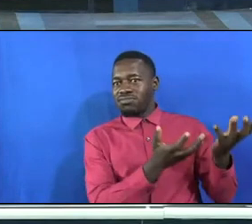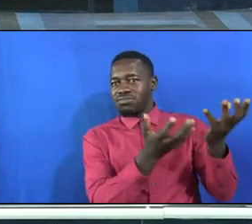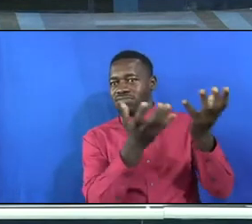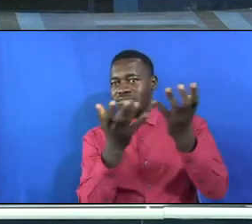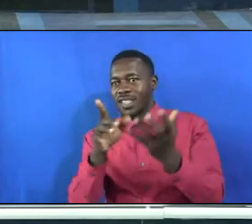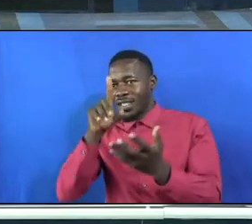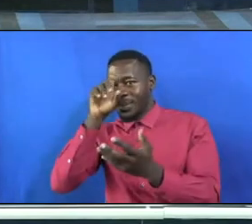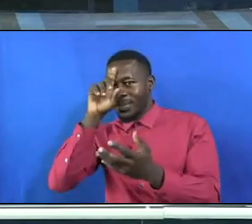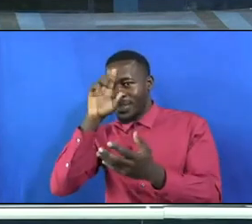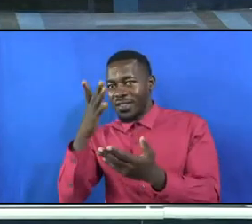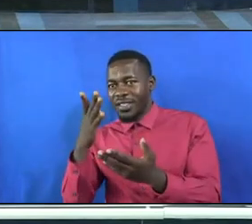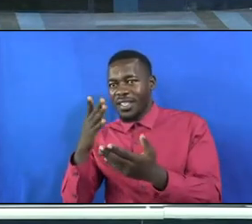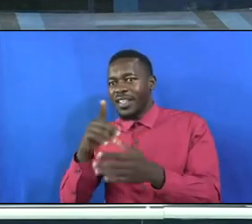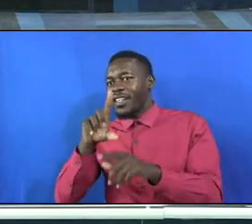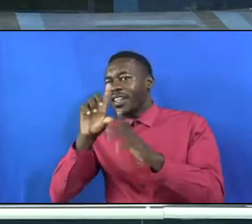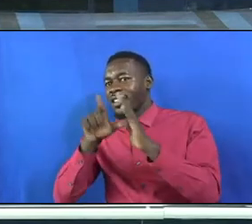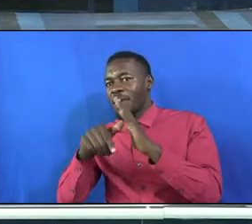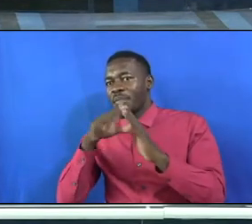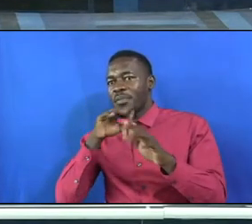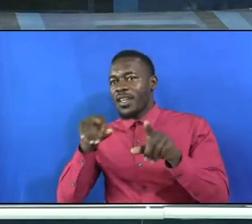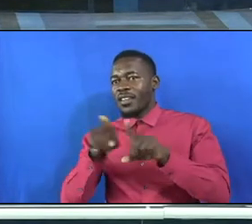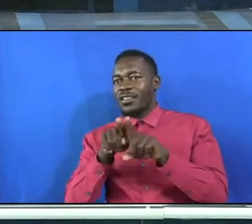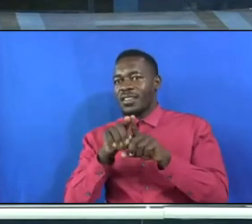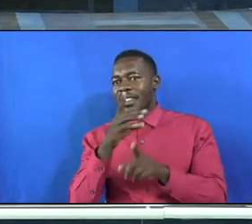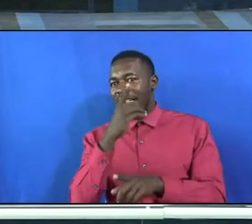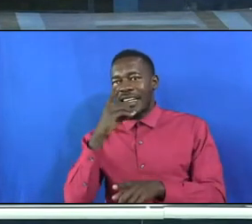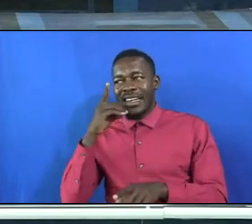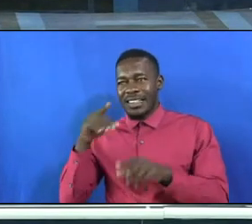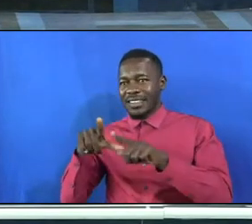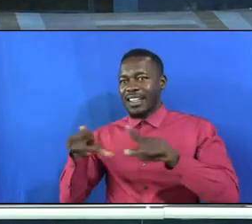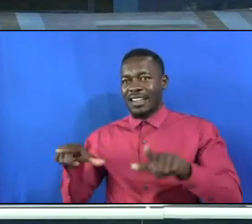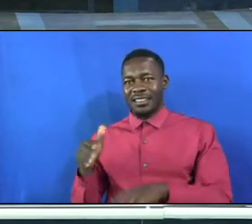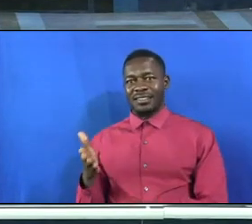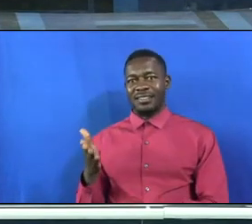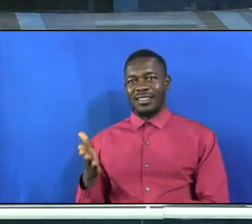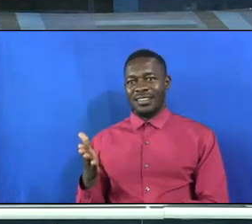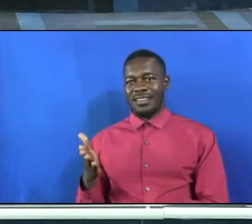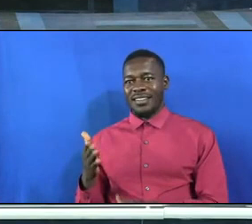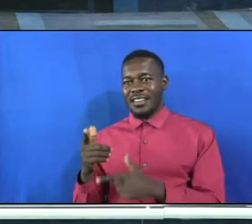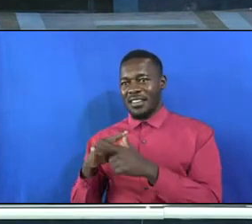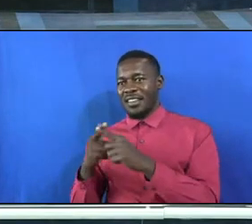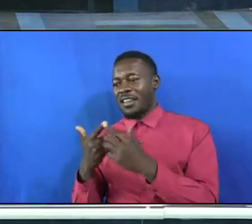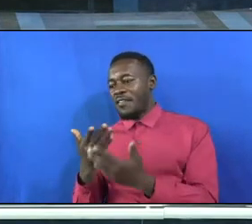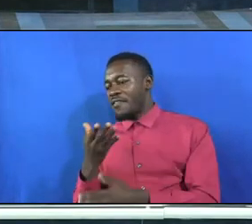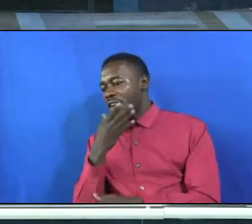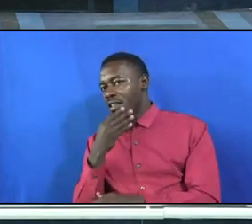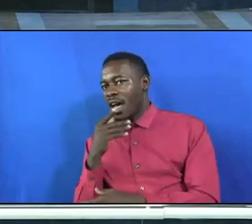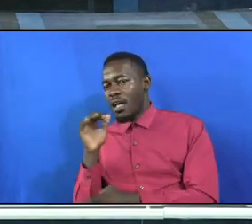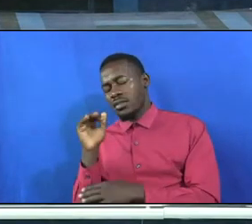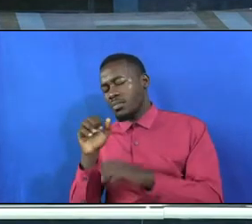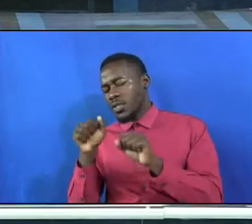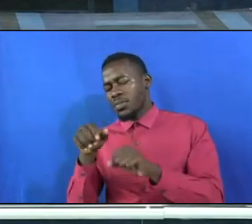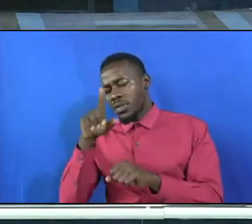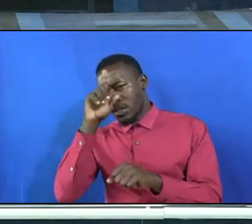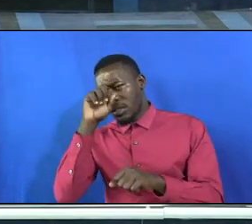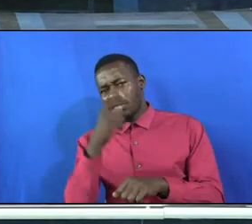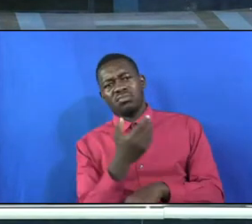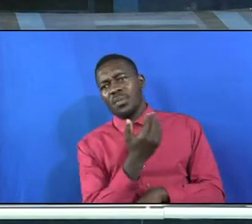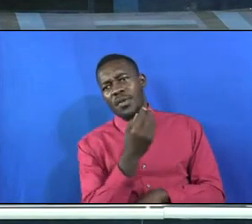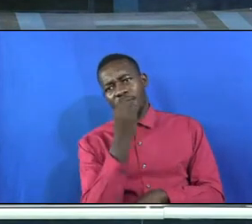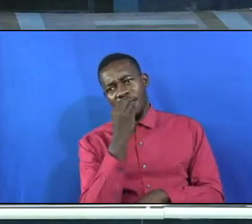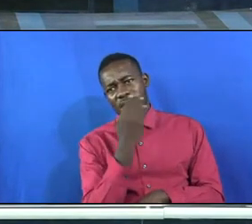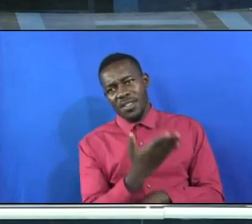this is because this is a result of saving the nation from the great famine that was coming. And then now the famine itself